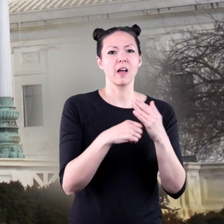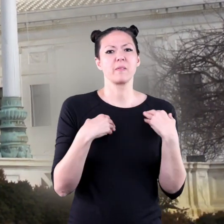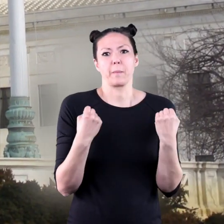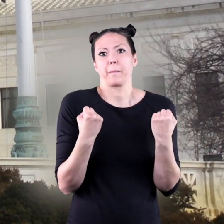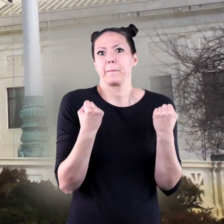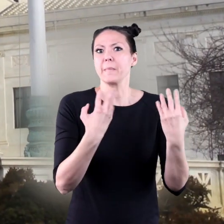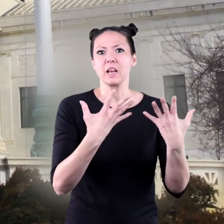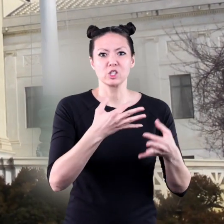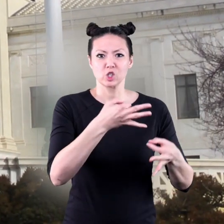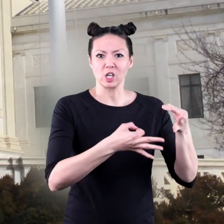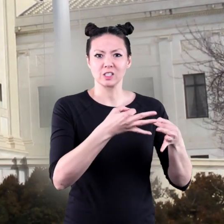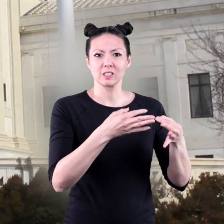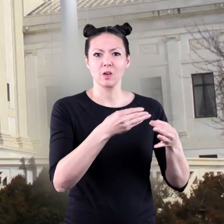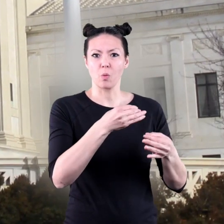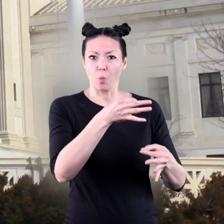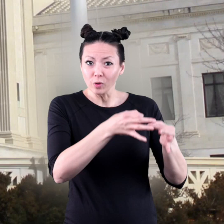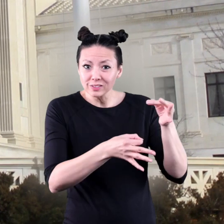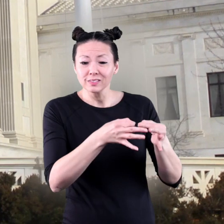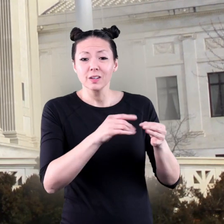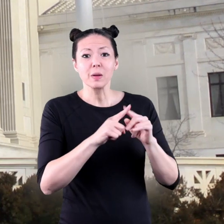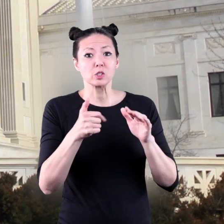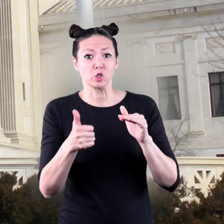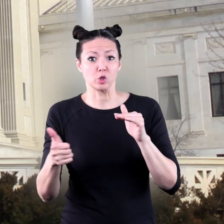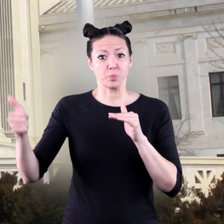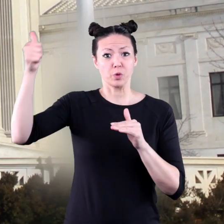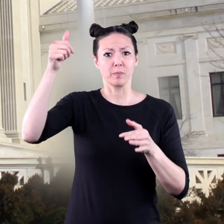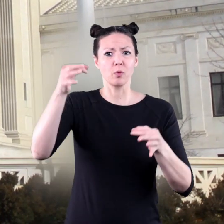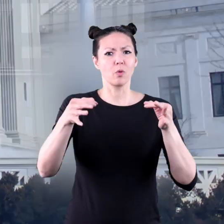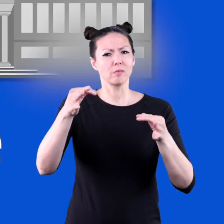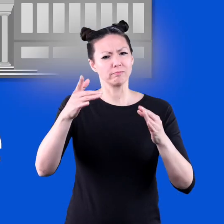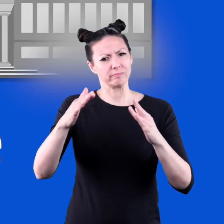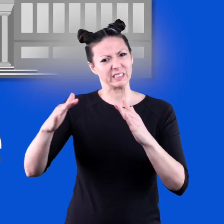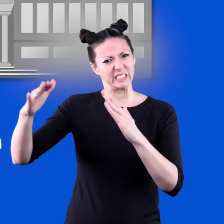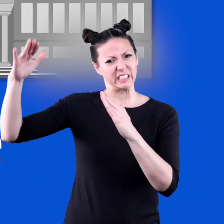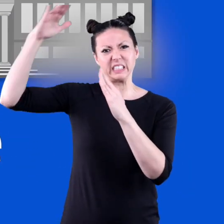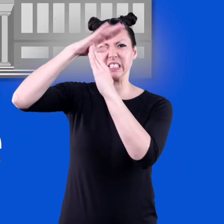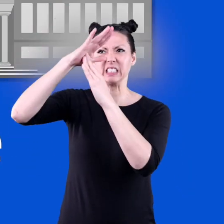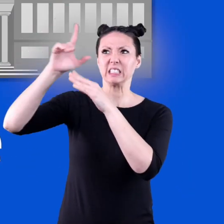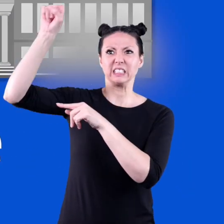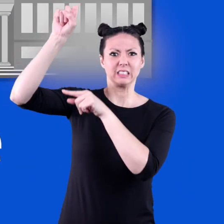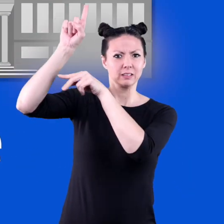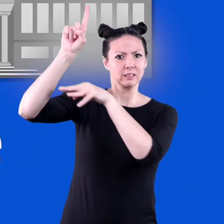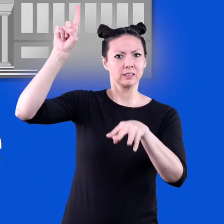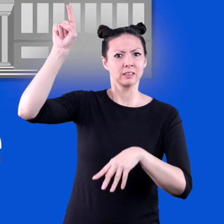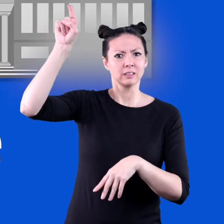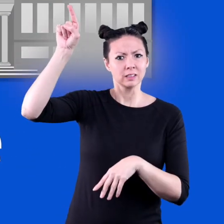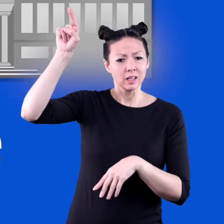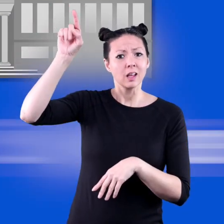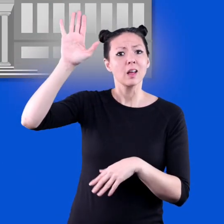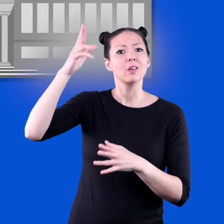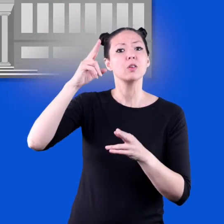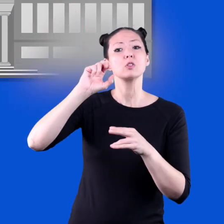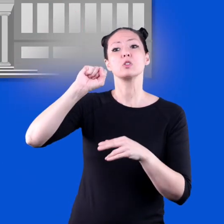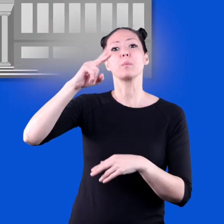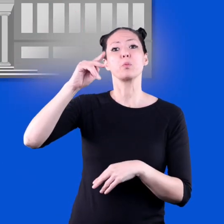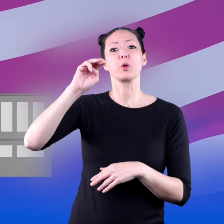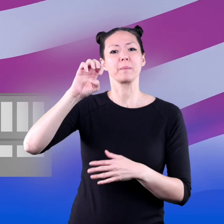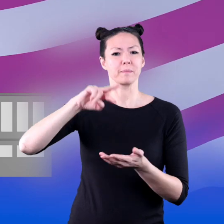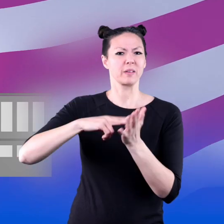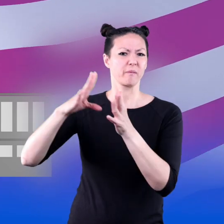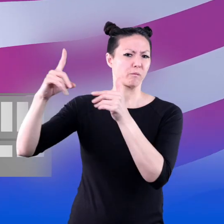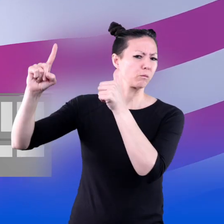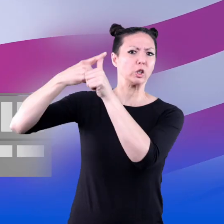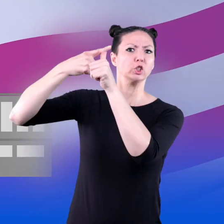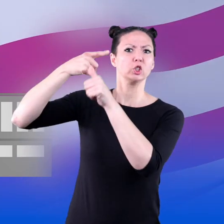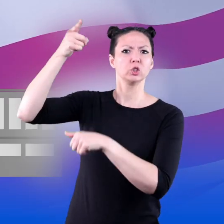courts, but the Supreme Court is the highest of them all. In fact, another word for supreme is first. So